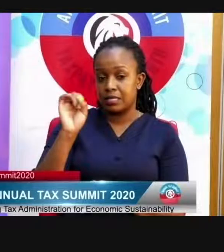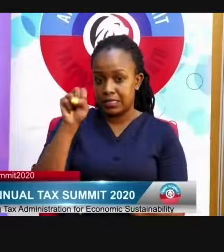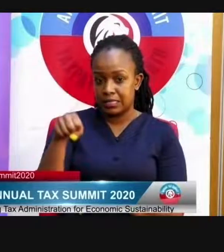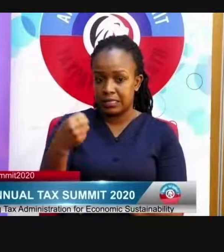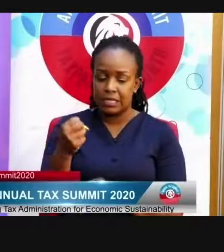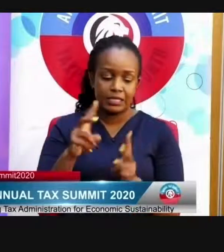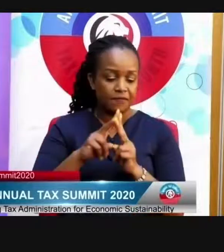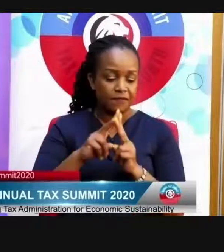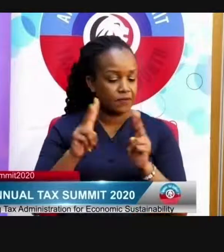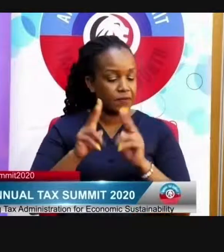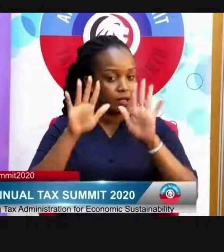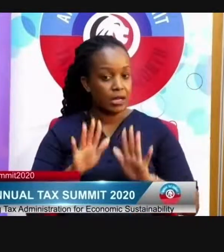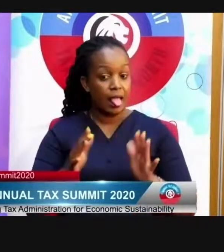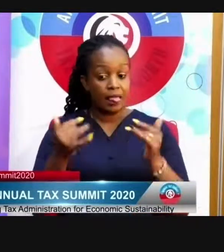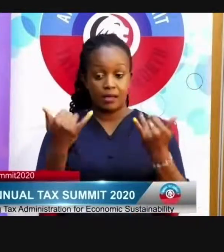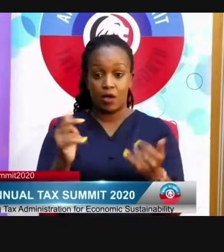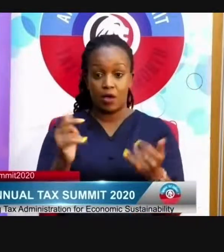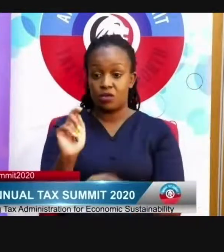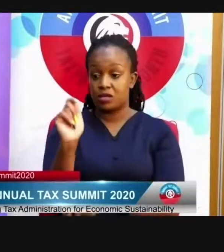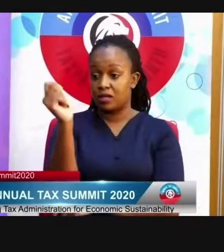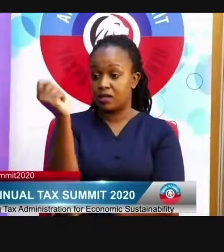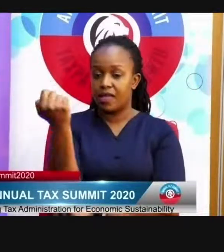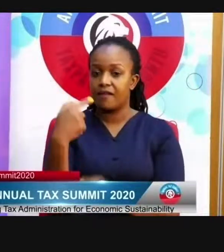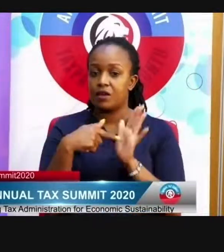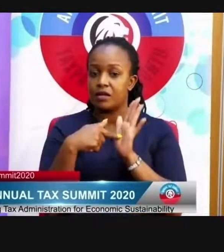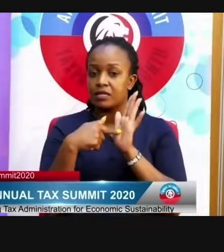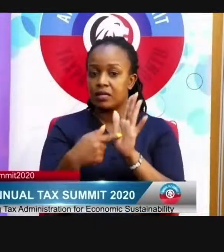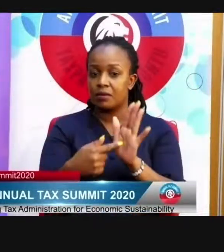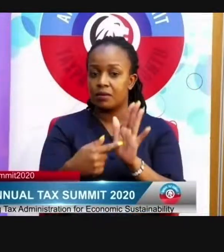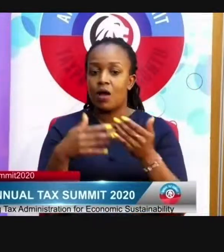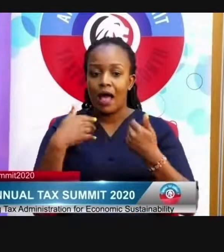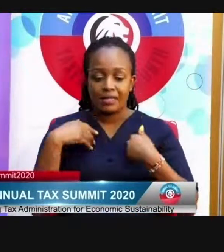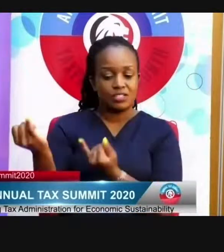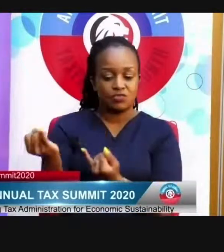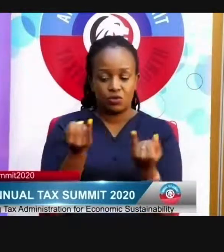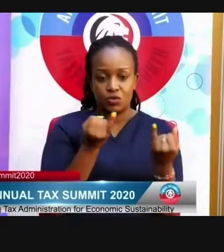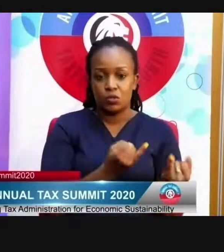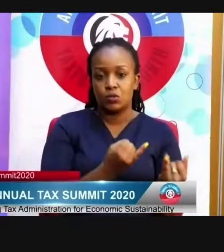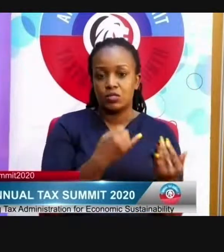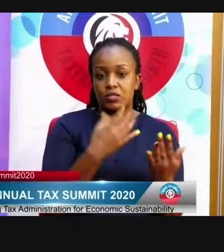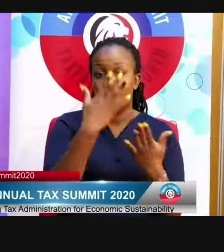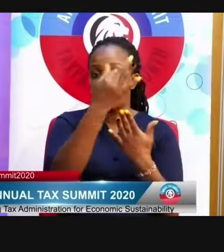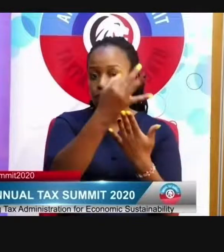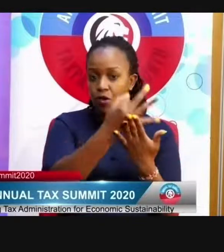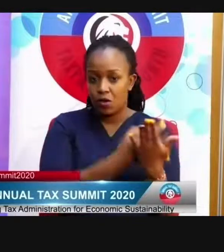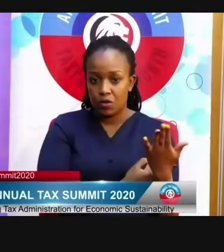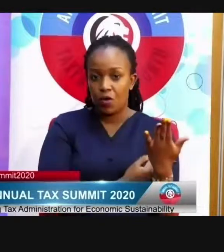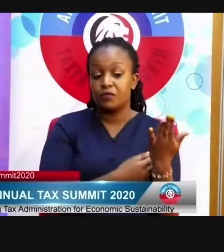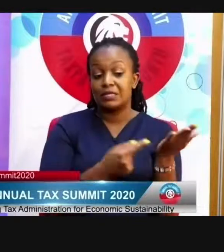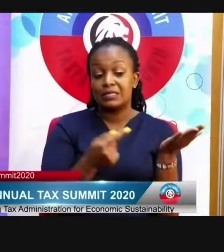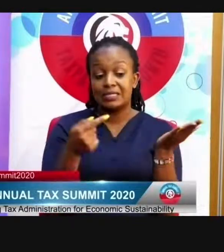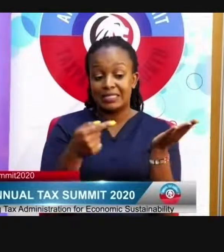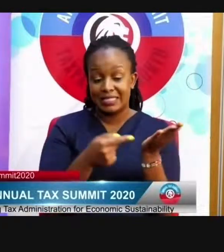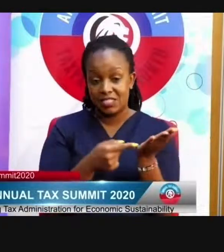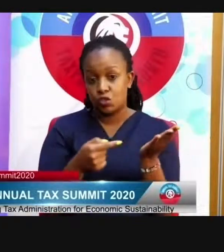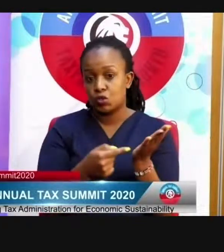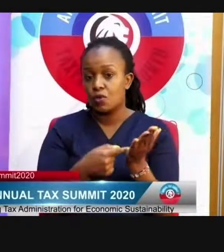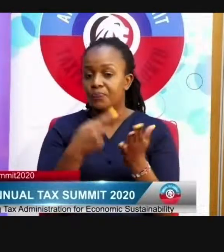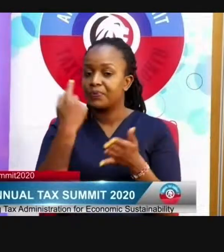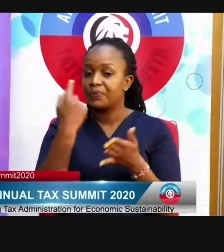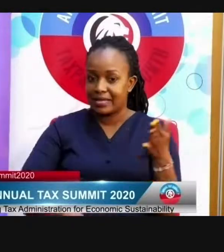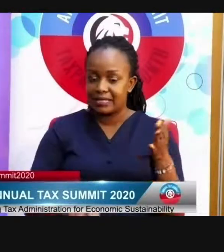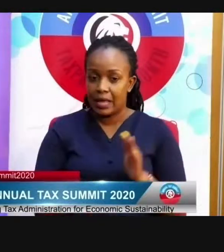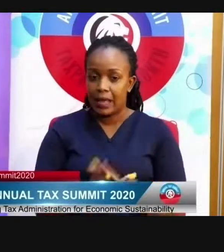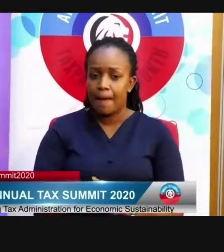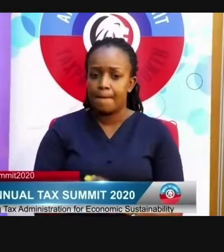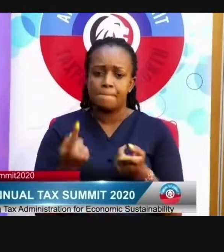know Kenya, for example, has introduced forms of digital services tax, but I also know that America has threatened you